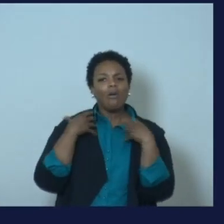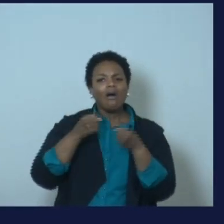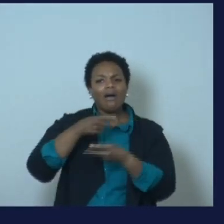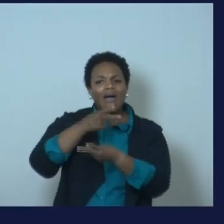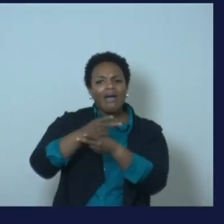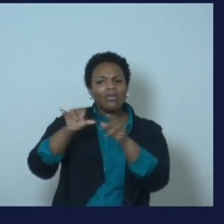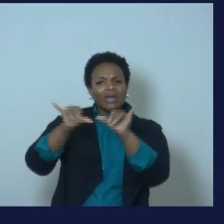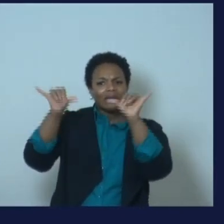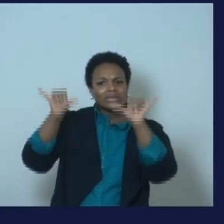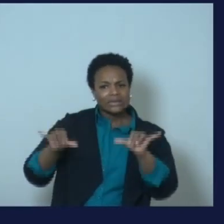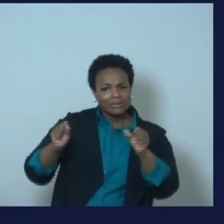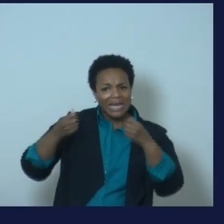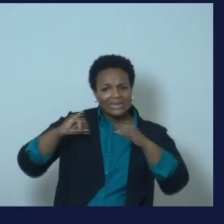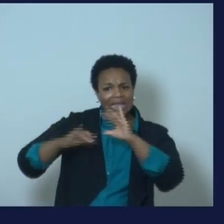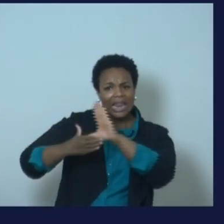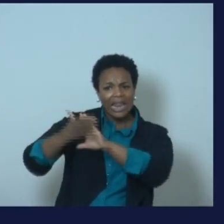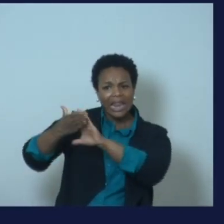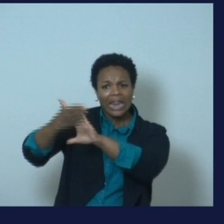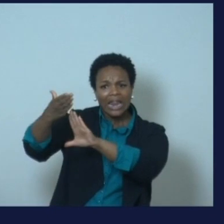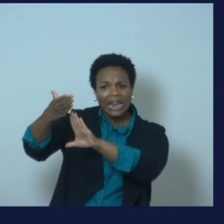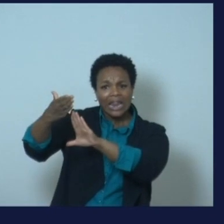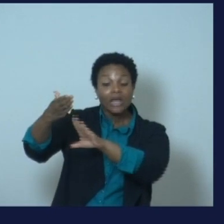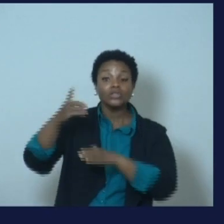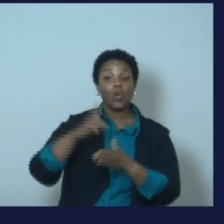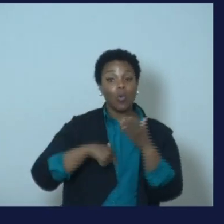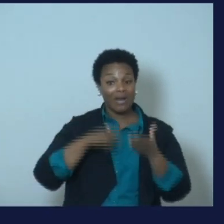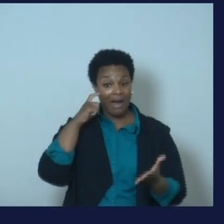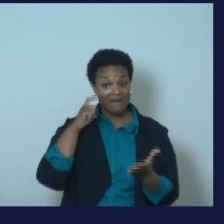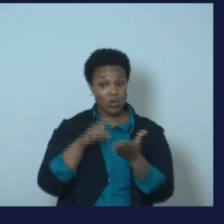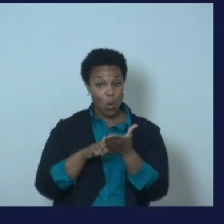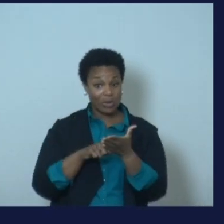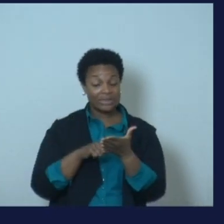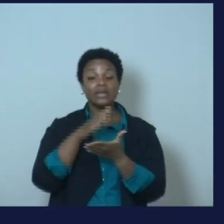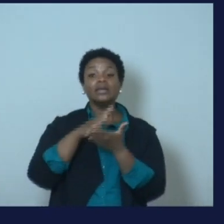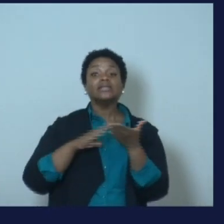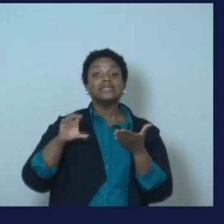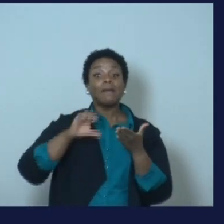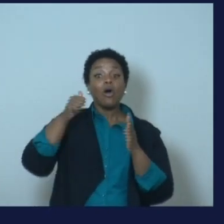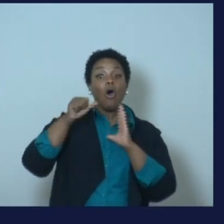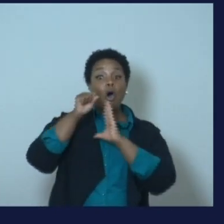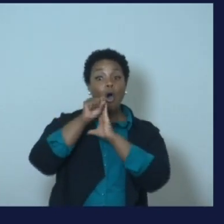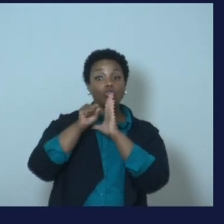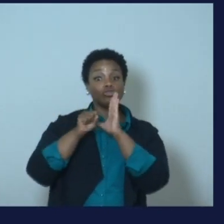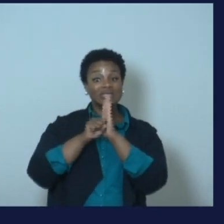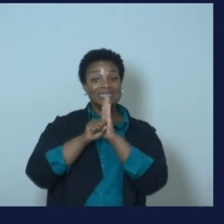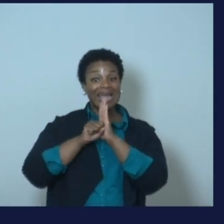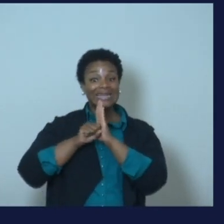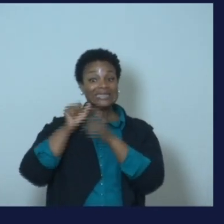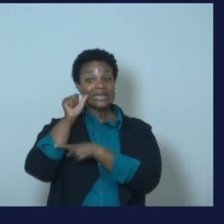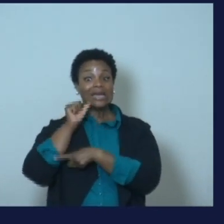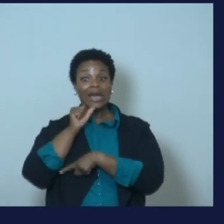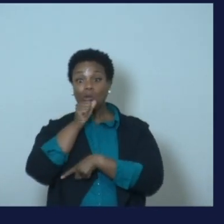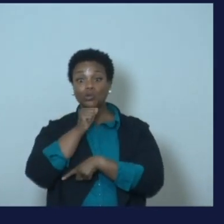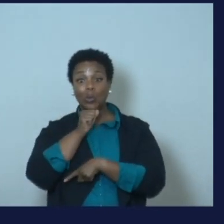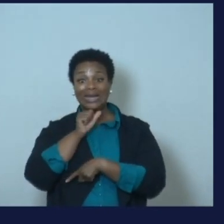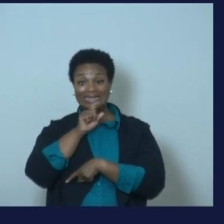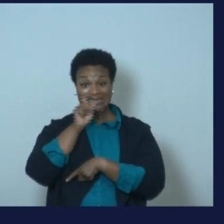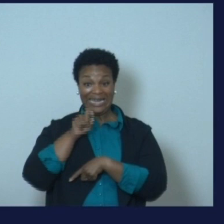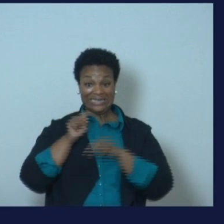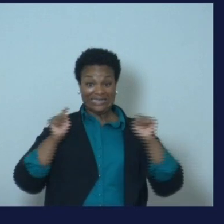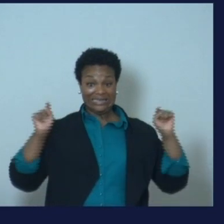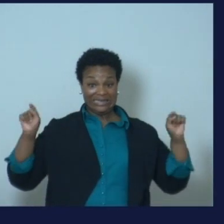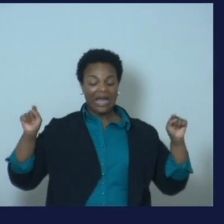a couple of our neighboring states opened up faster and in a more broader fashion than we did. All right,